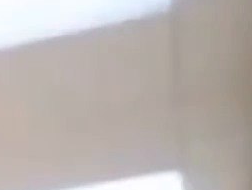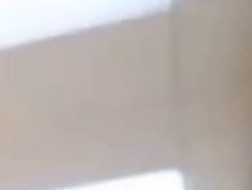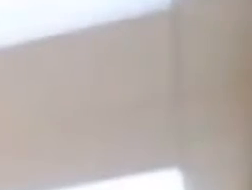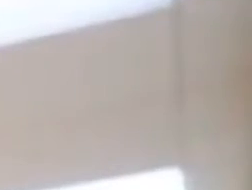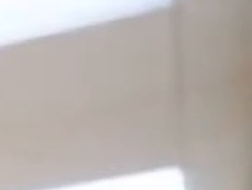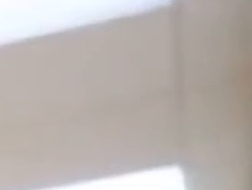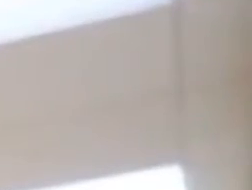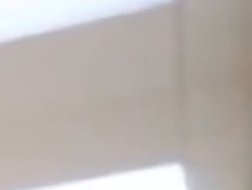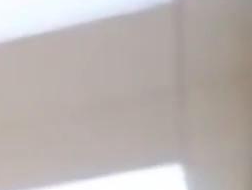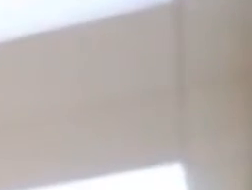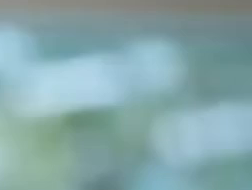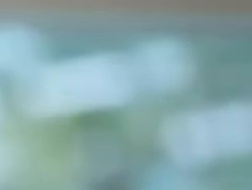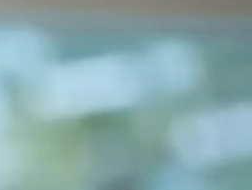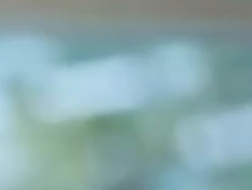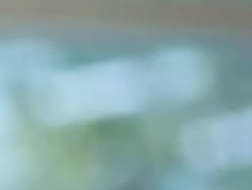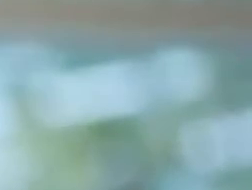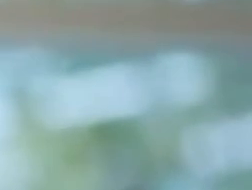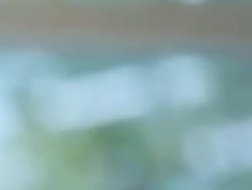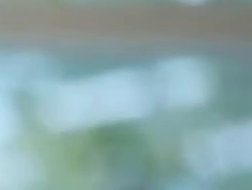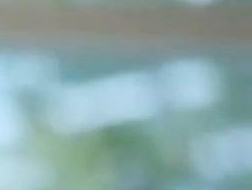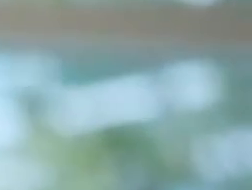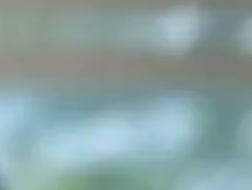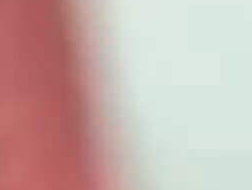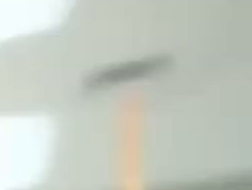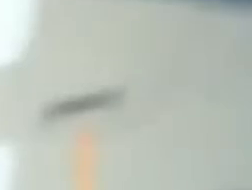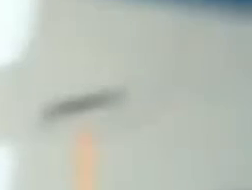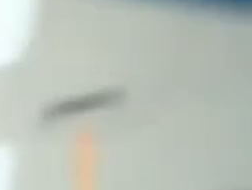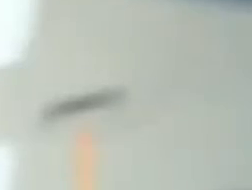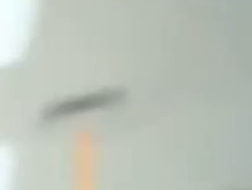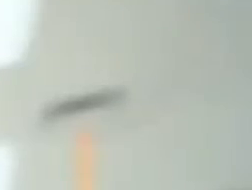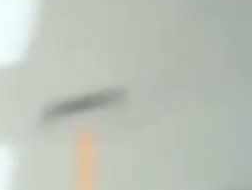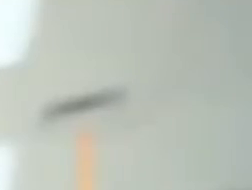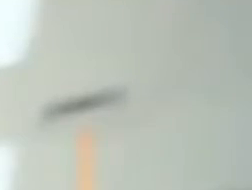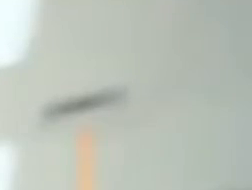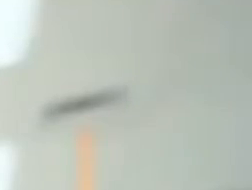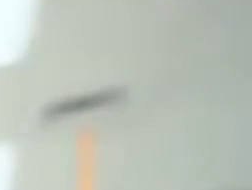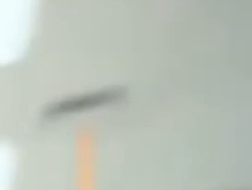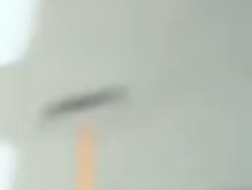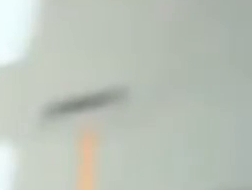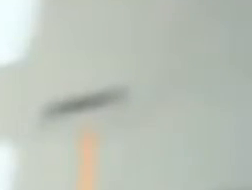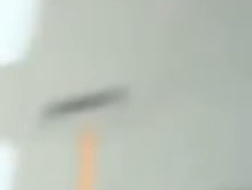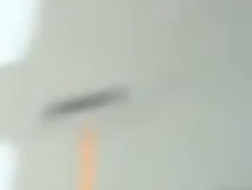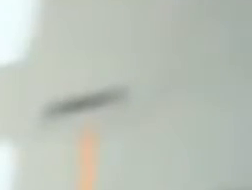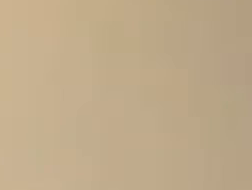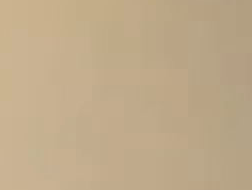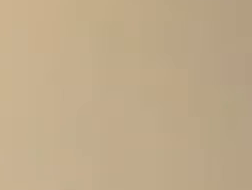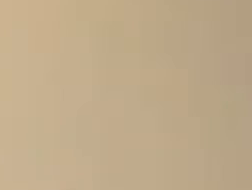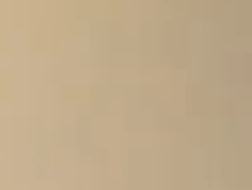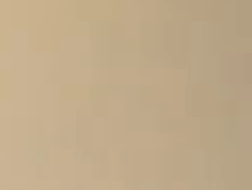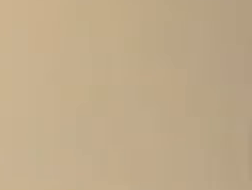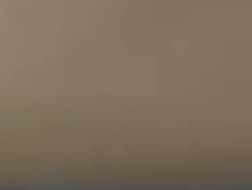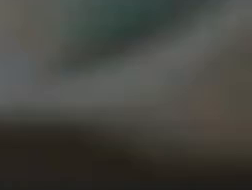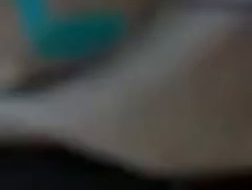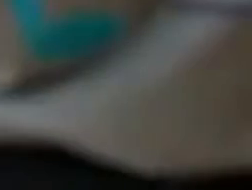Lakeshore Research Collaborative. This network of experts collect data and design interventions that impact millions of lives